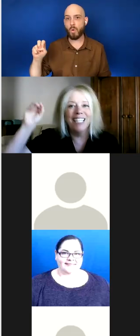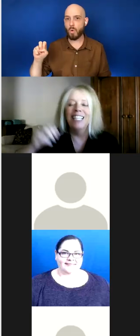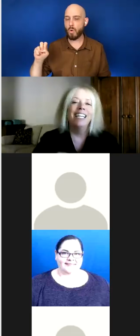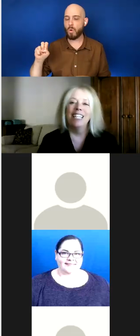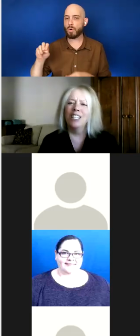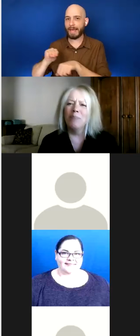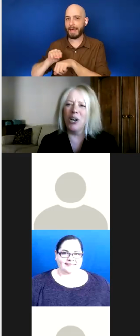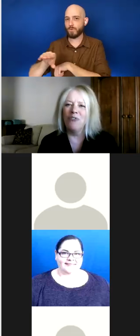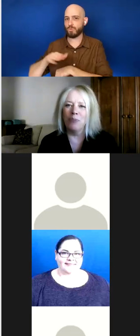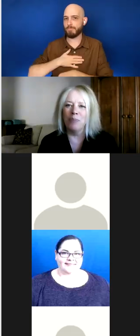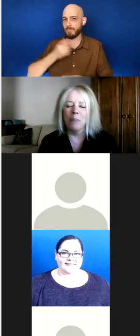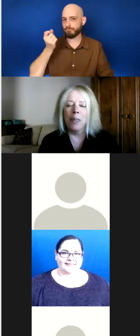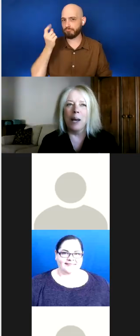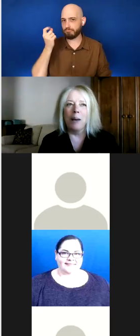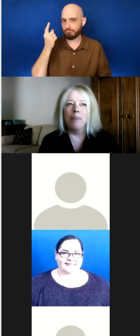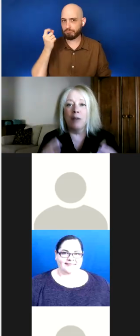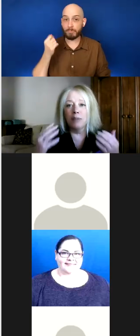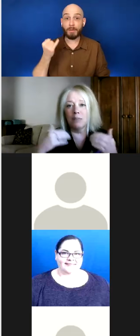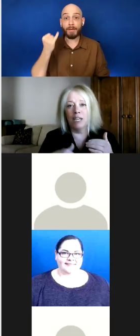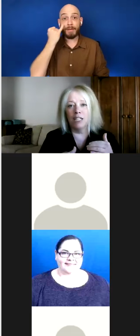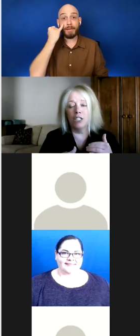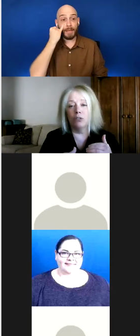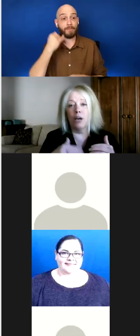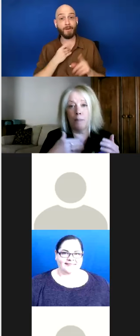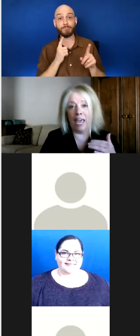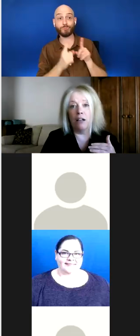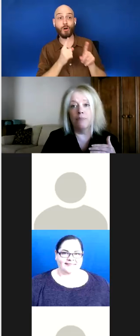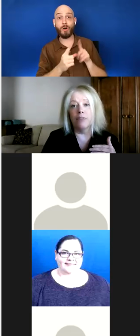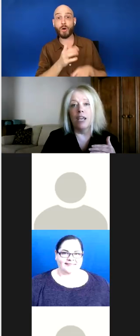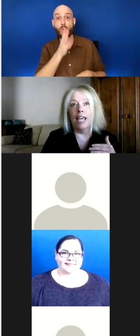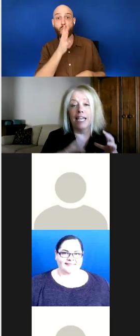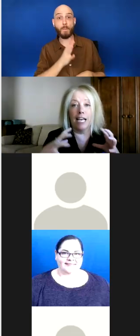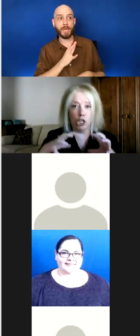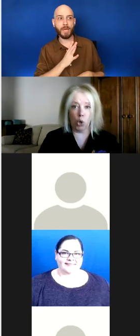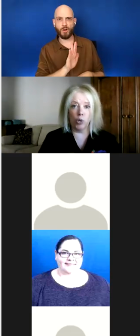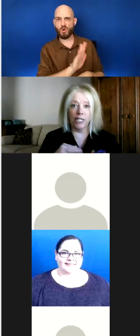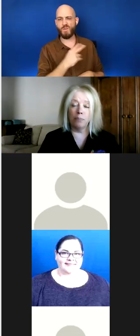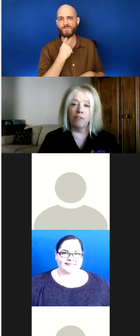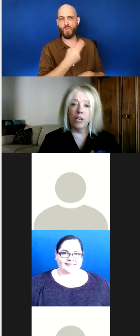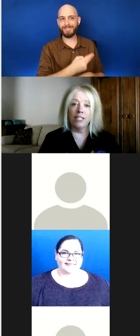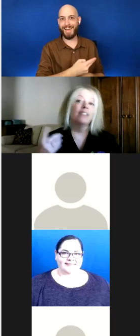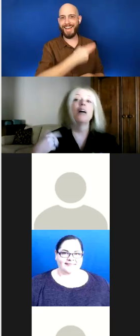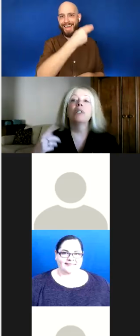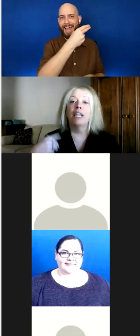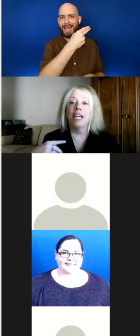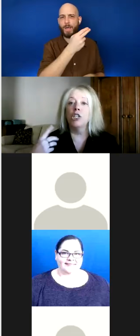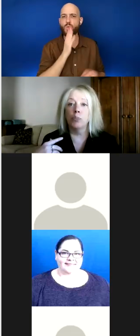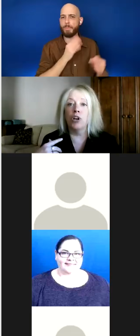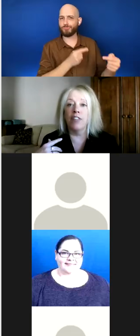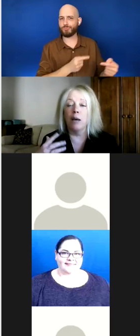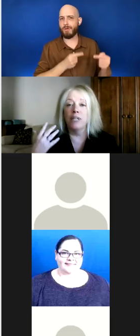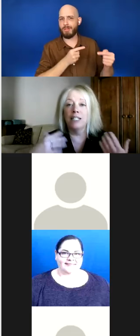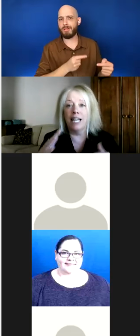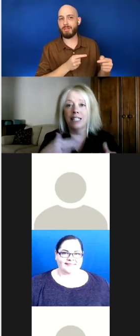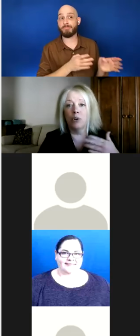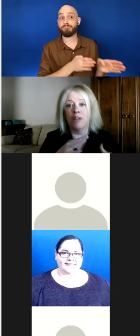quickly, it's going to be hard for me. But if I'm speaking to a male and he has a lower, deeper voice, I'm going to catch more